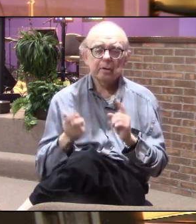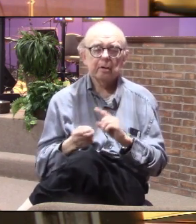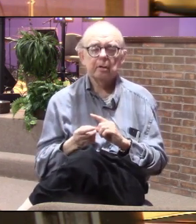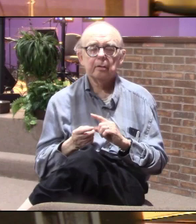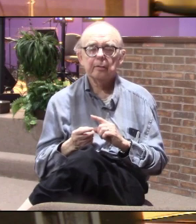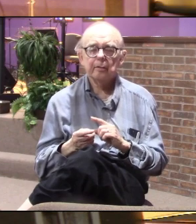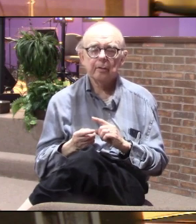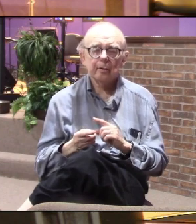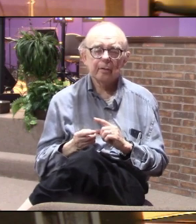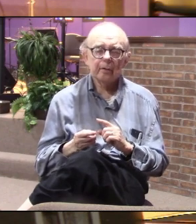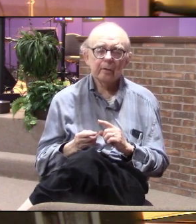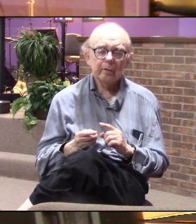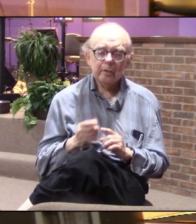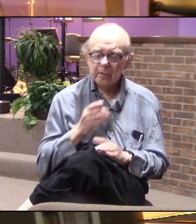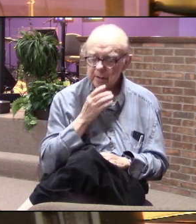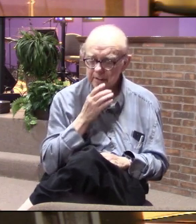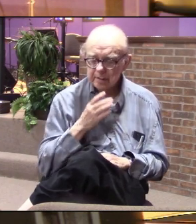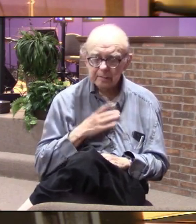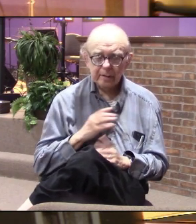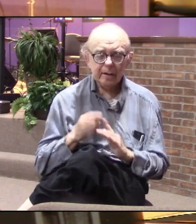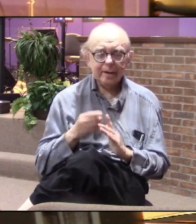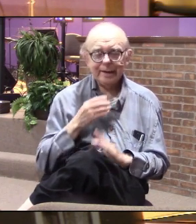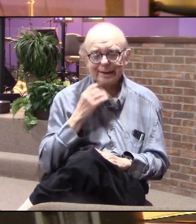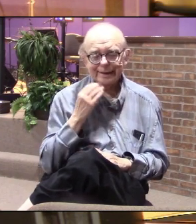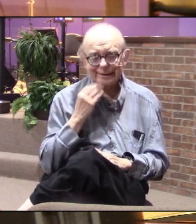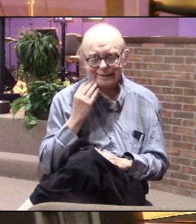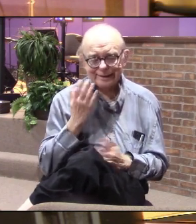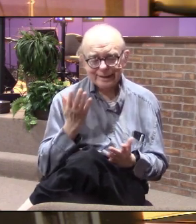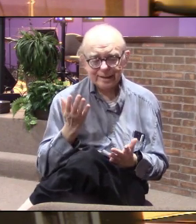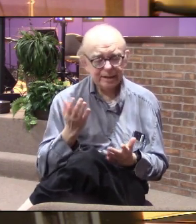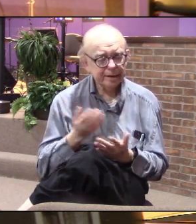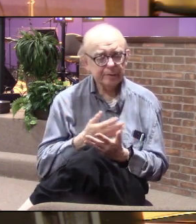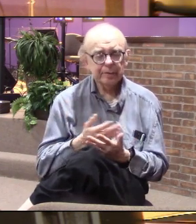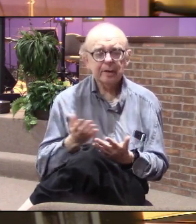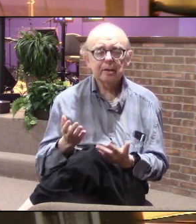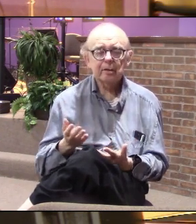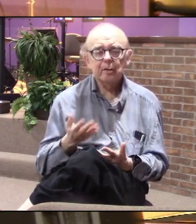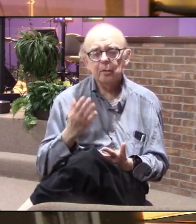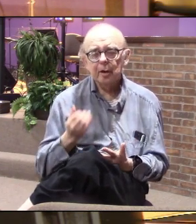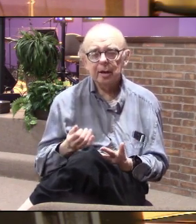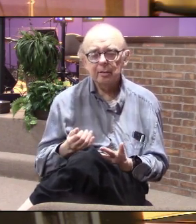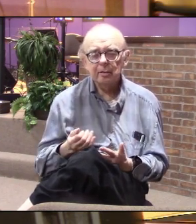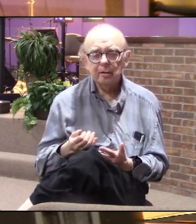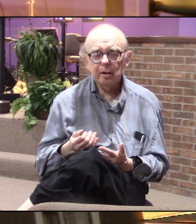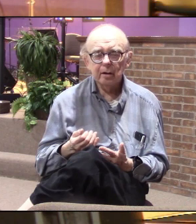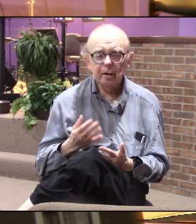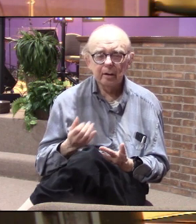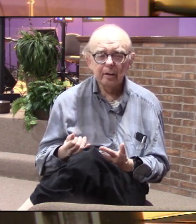changes. She starts smiling and laughing and everything. Why?